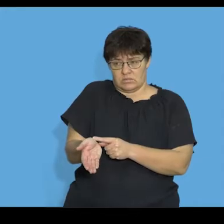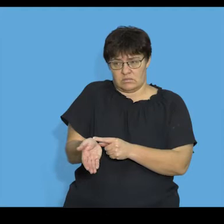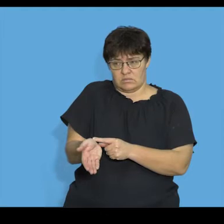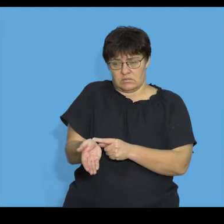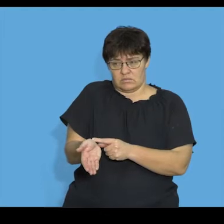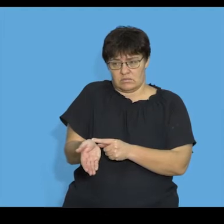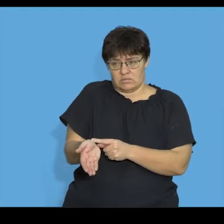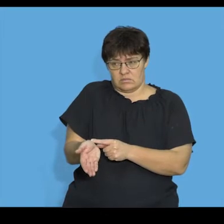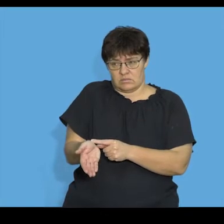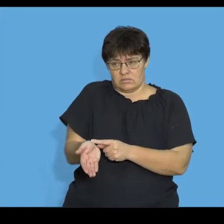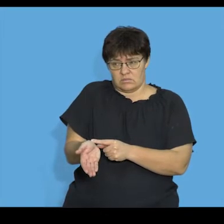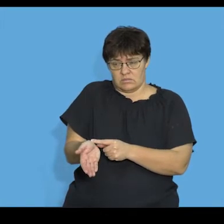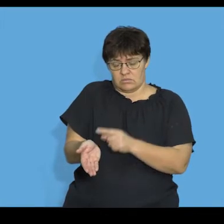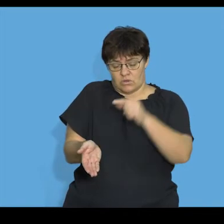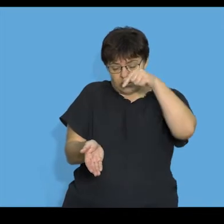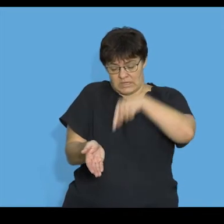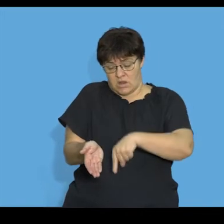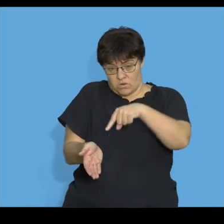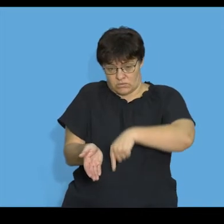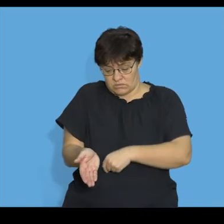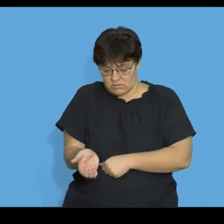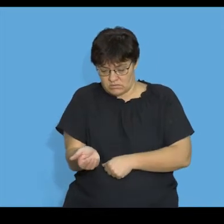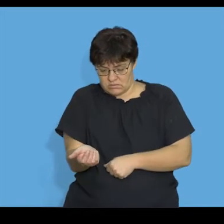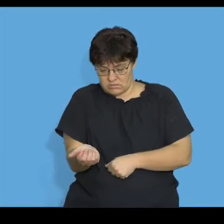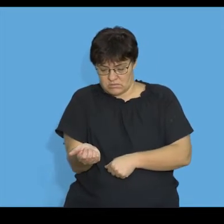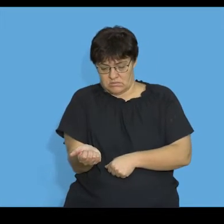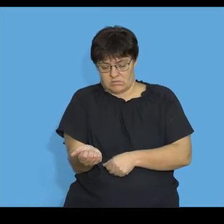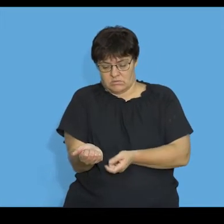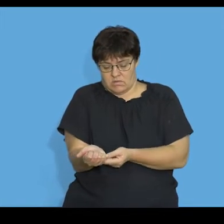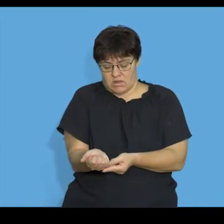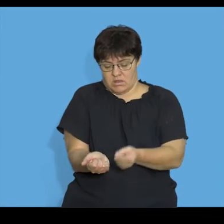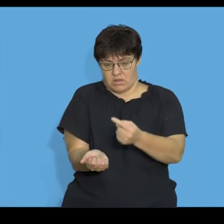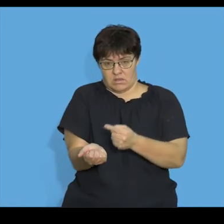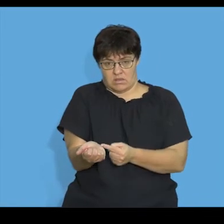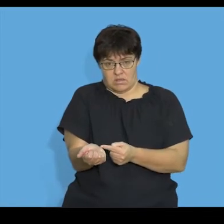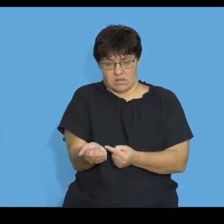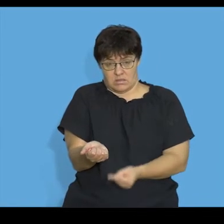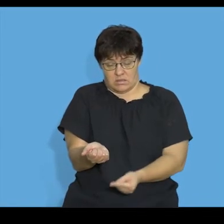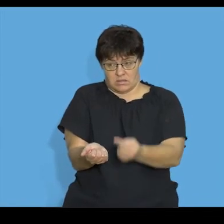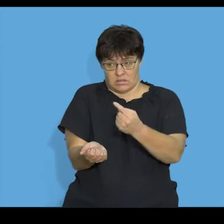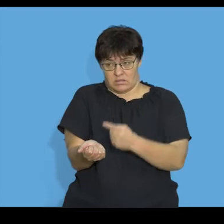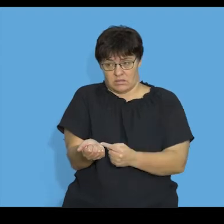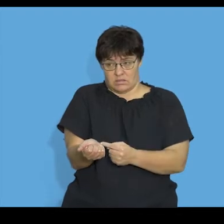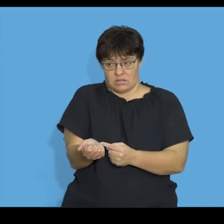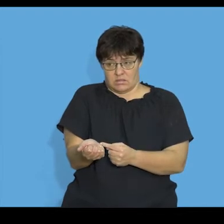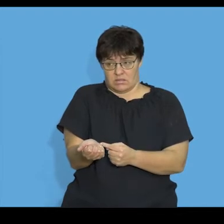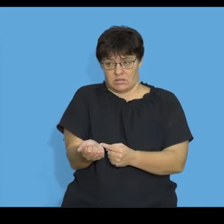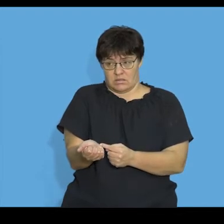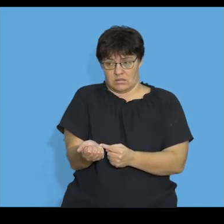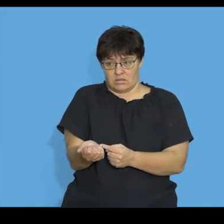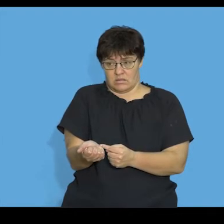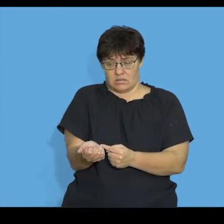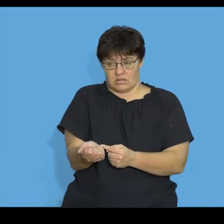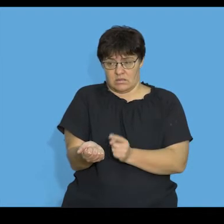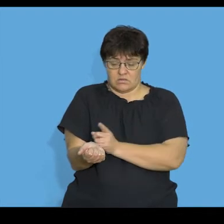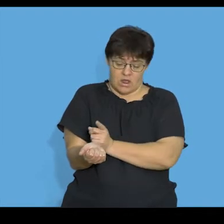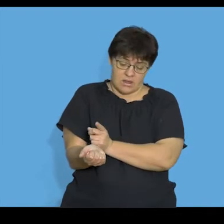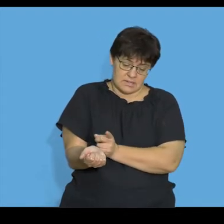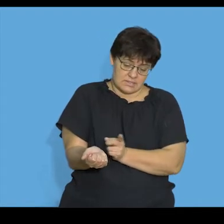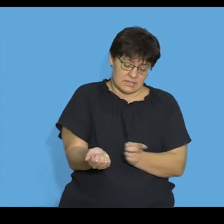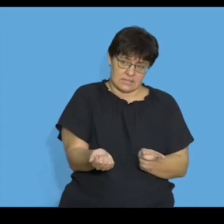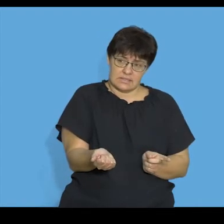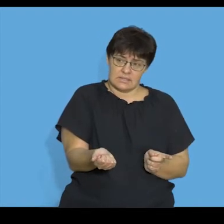I'm going to say it's going down and around like that. And that means that it's going to go up on that side, it's going to go in that